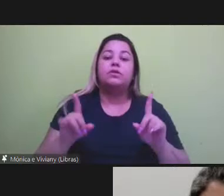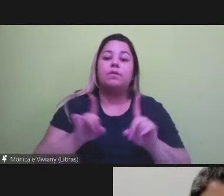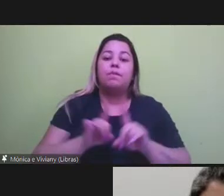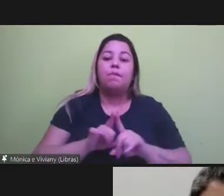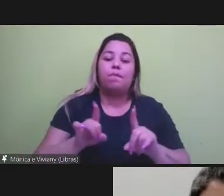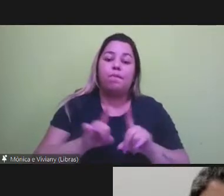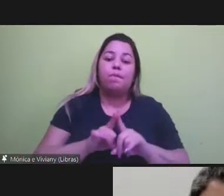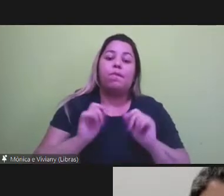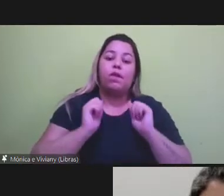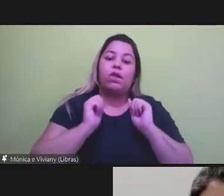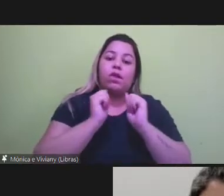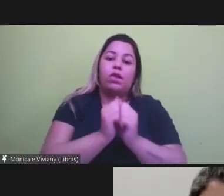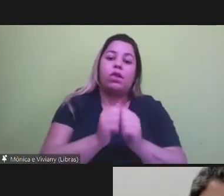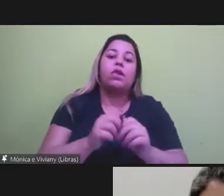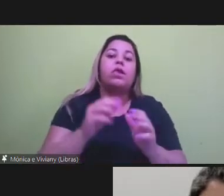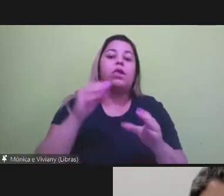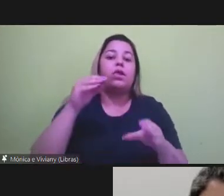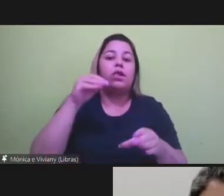working this